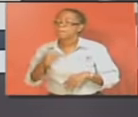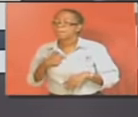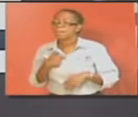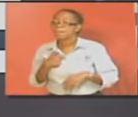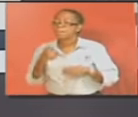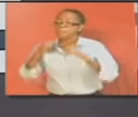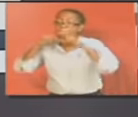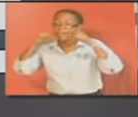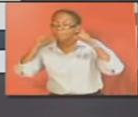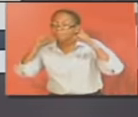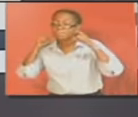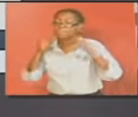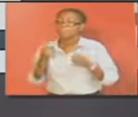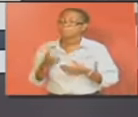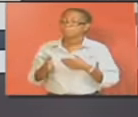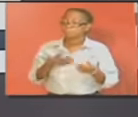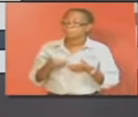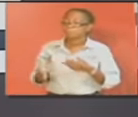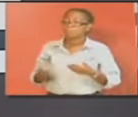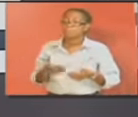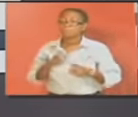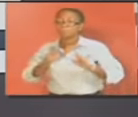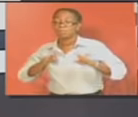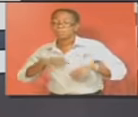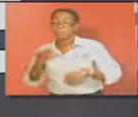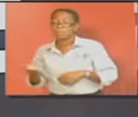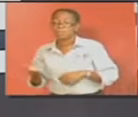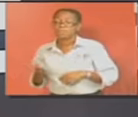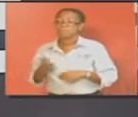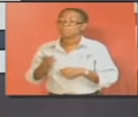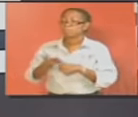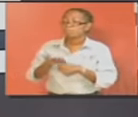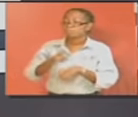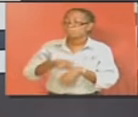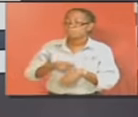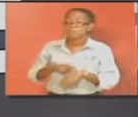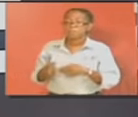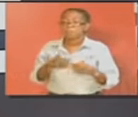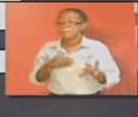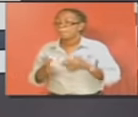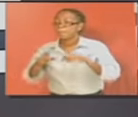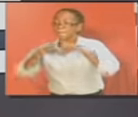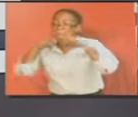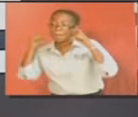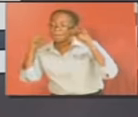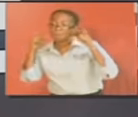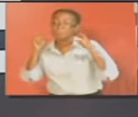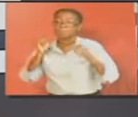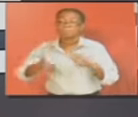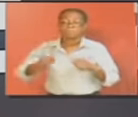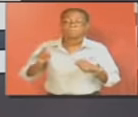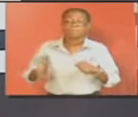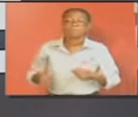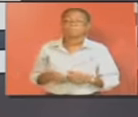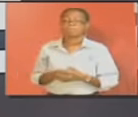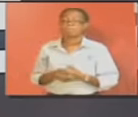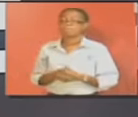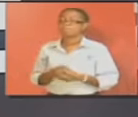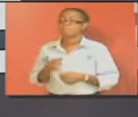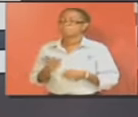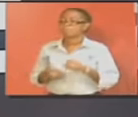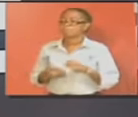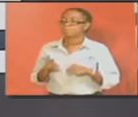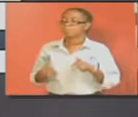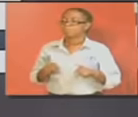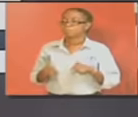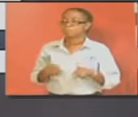the outdoors and you just came out, wear your mask, do what is right. And for those who might be responding negatively to